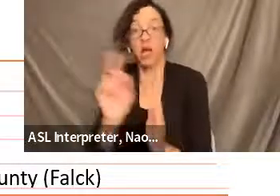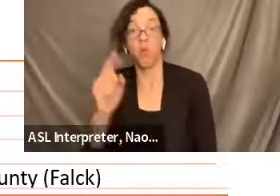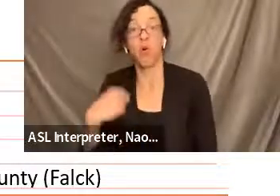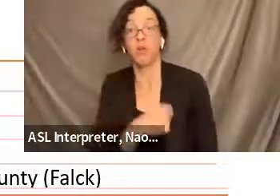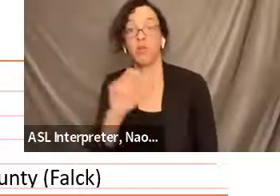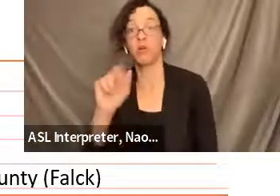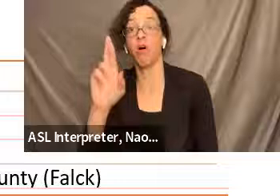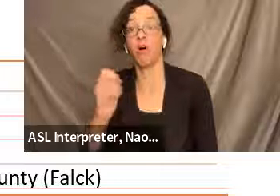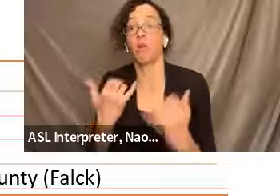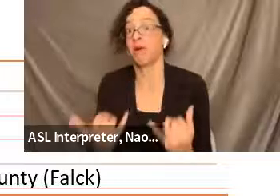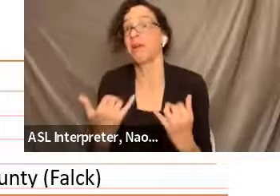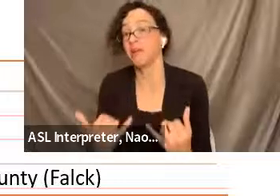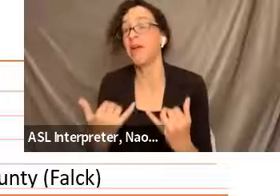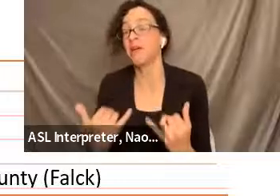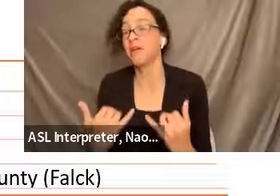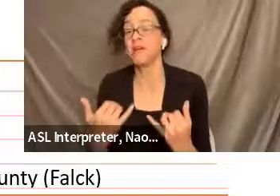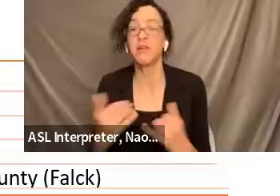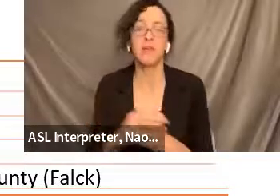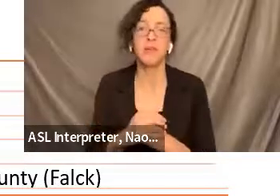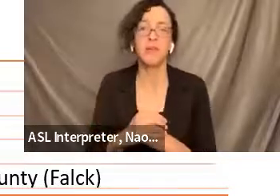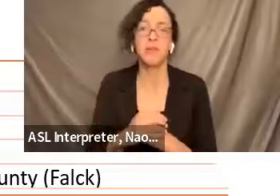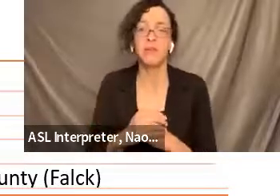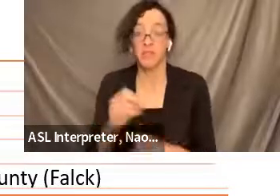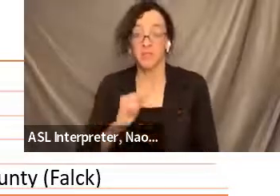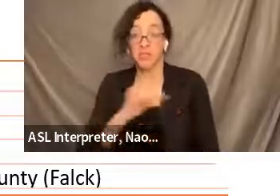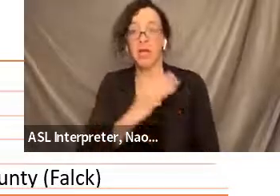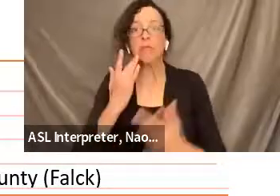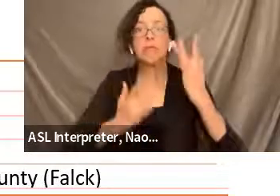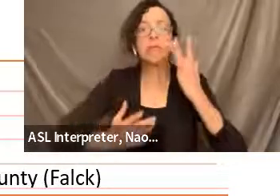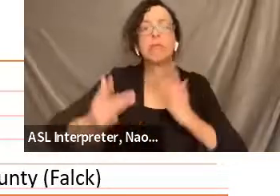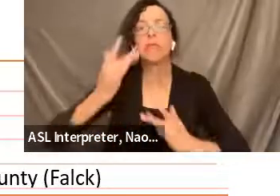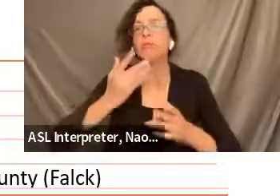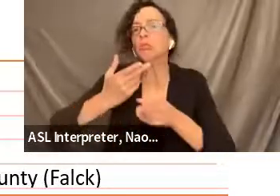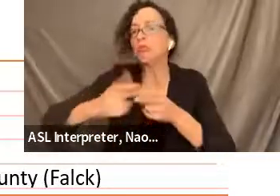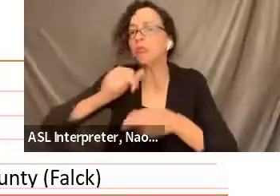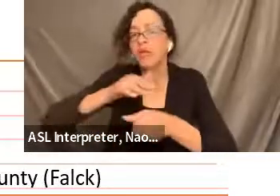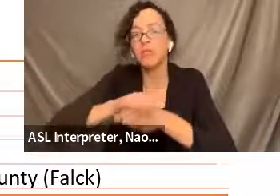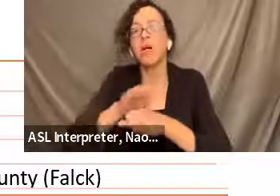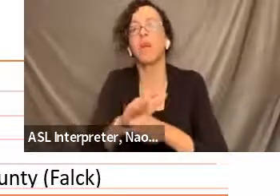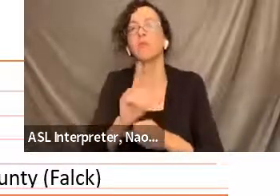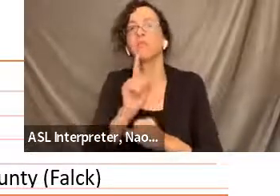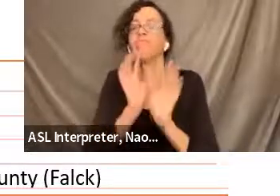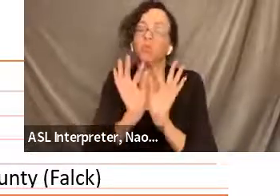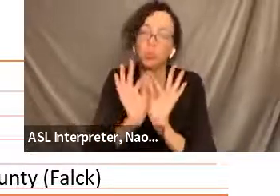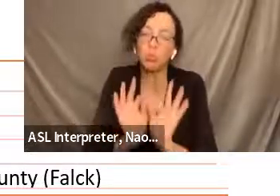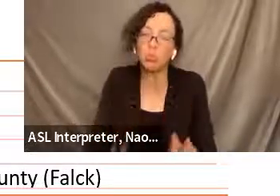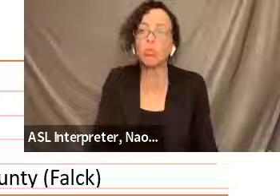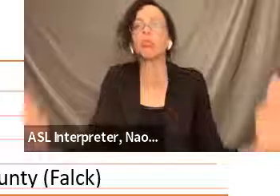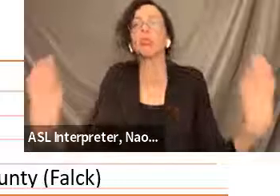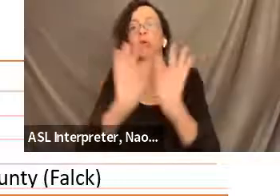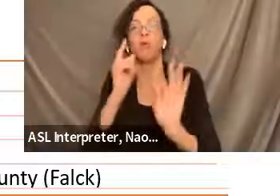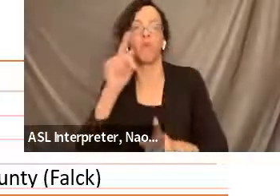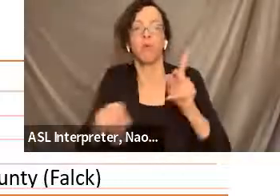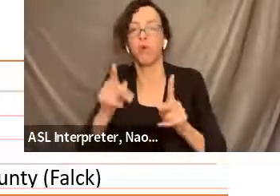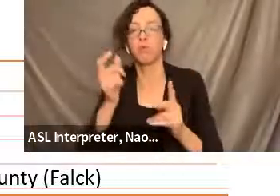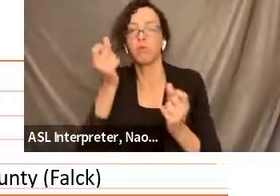and you know, the staffing shortage, I think, is really critical for folks to understand. So I definitely